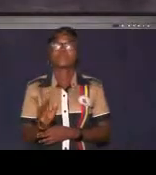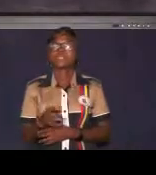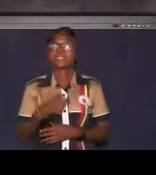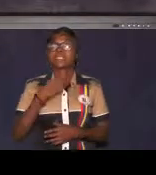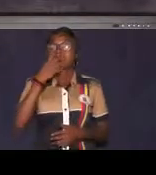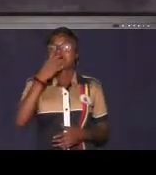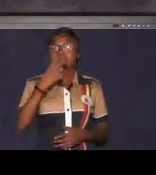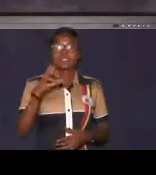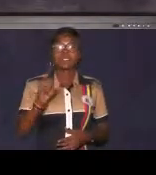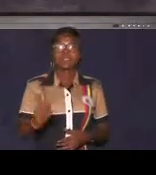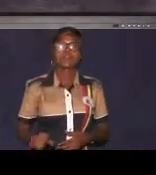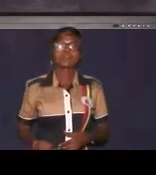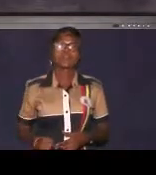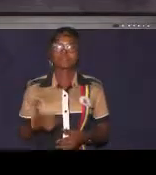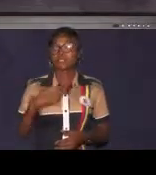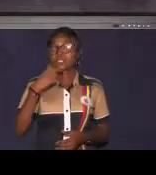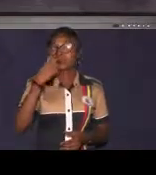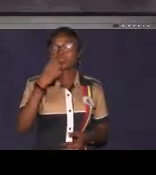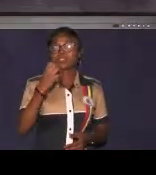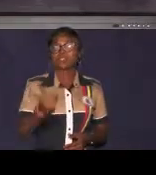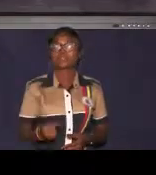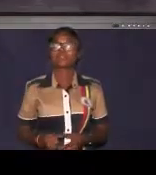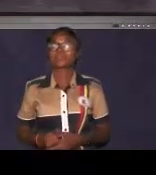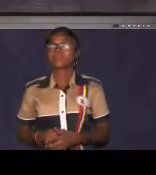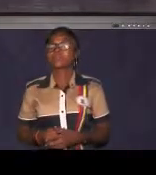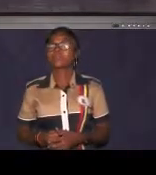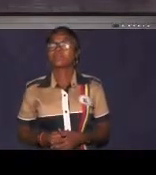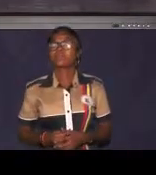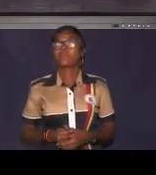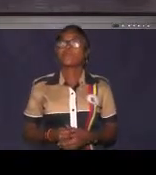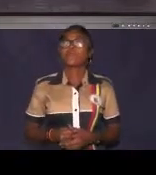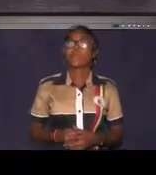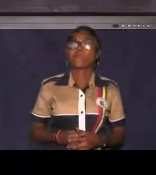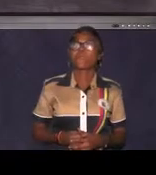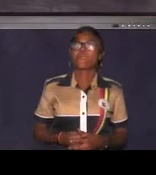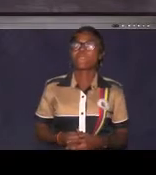Number 5, species. Species.